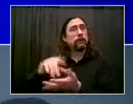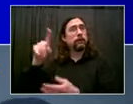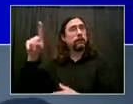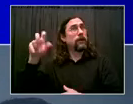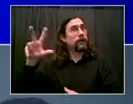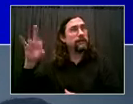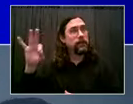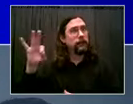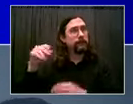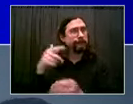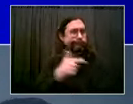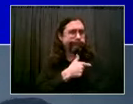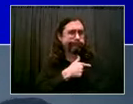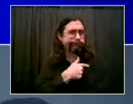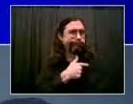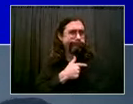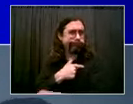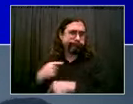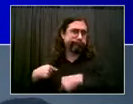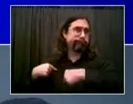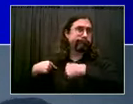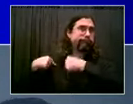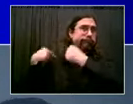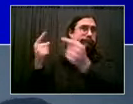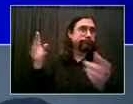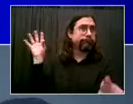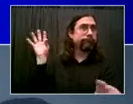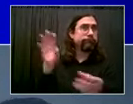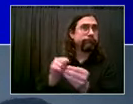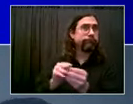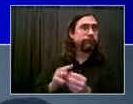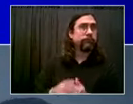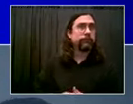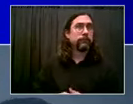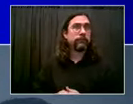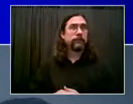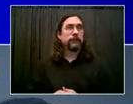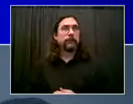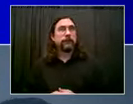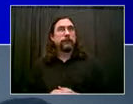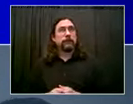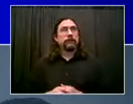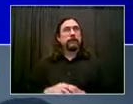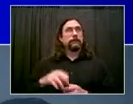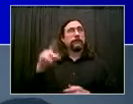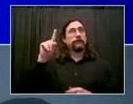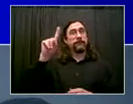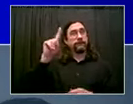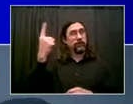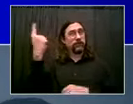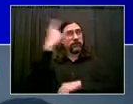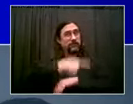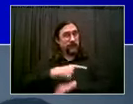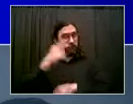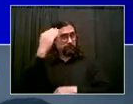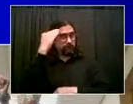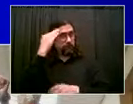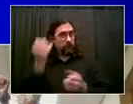7,962,139 doses from day one, climbing all the time. Let me give you some facts about who has been vaccinated.